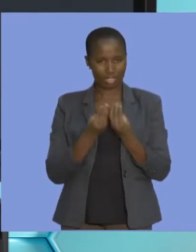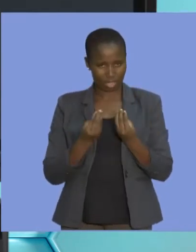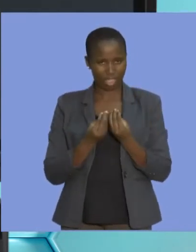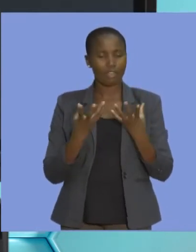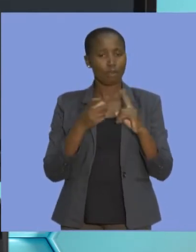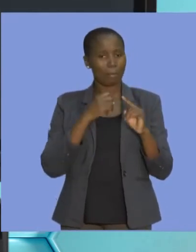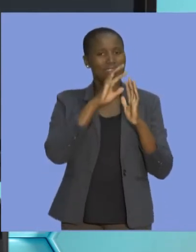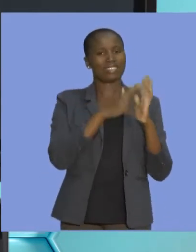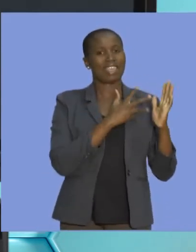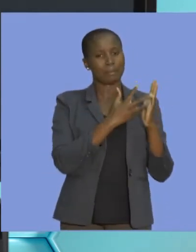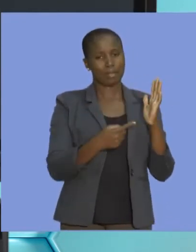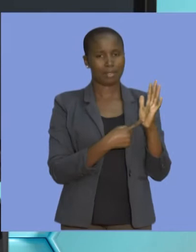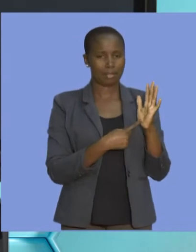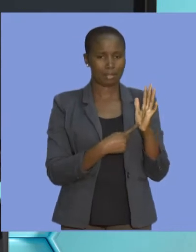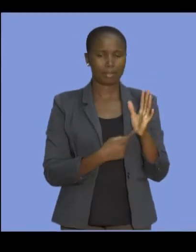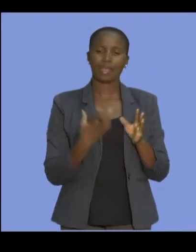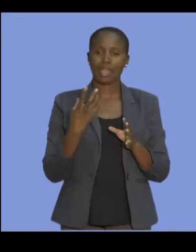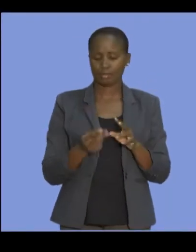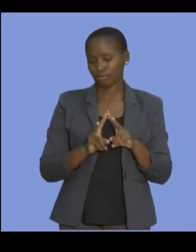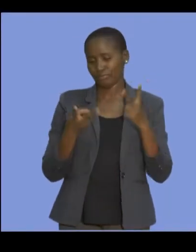That's the difference between the two.